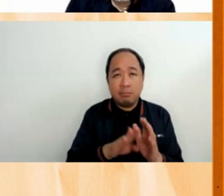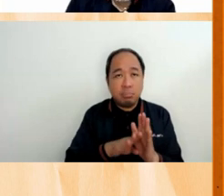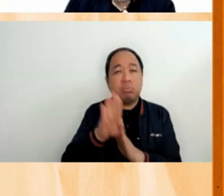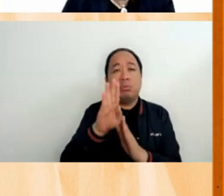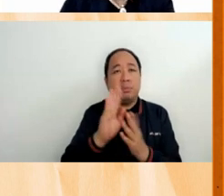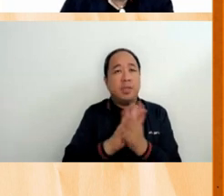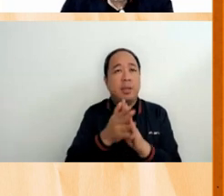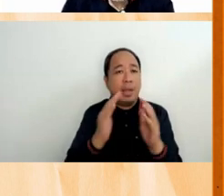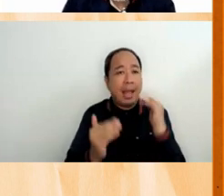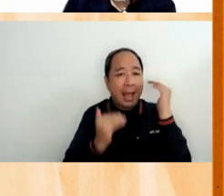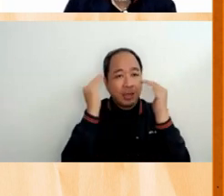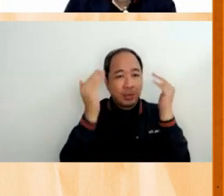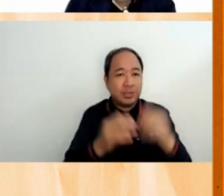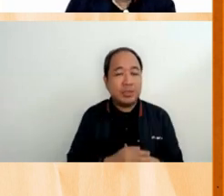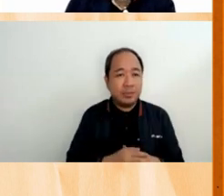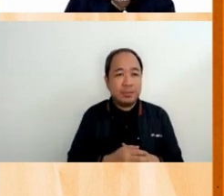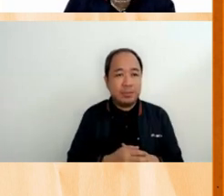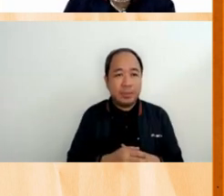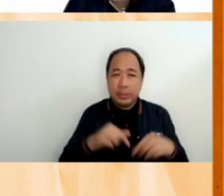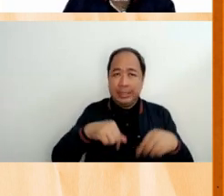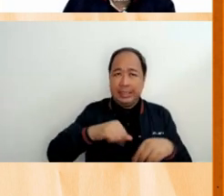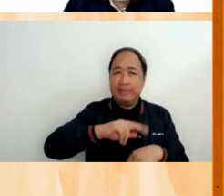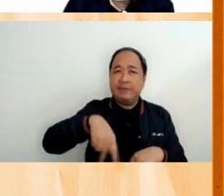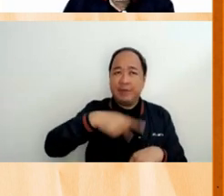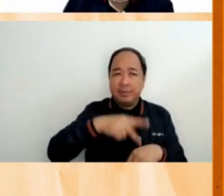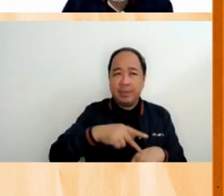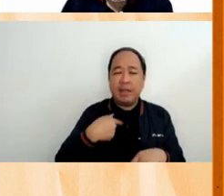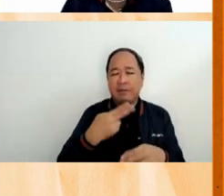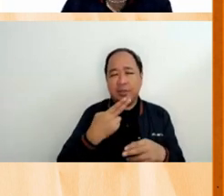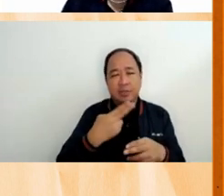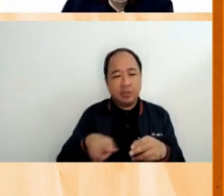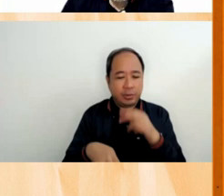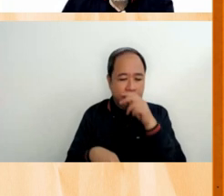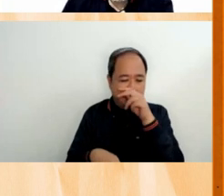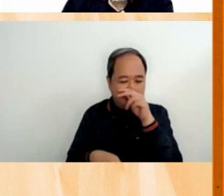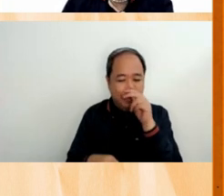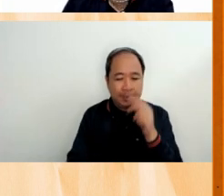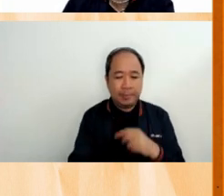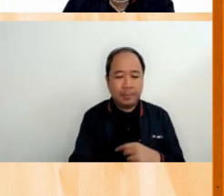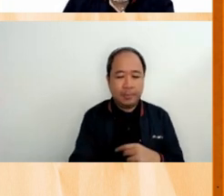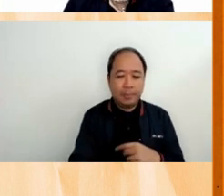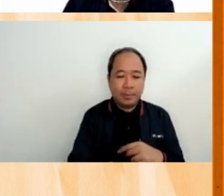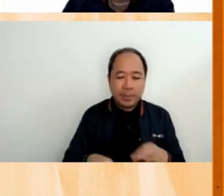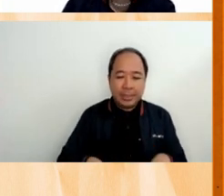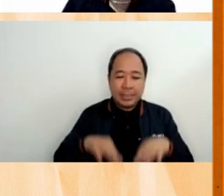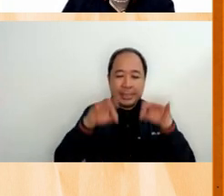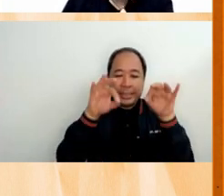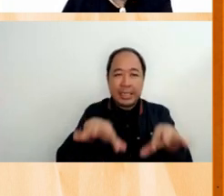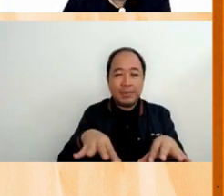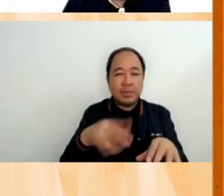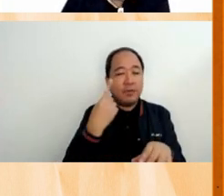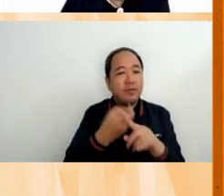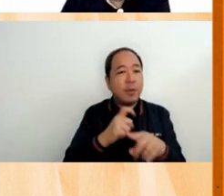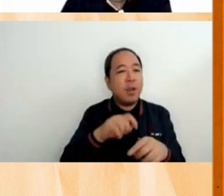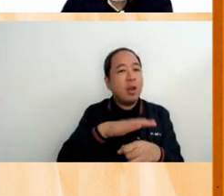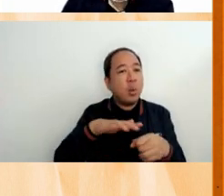school that's been having a mental health program for their students. They are fortunate to have guidance